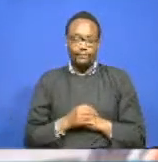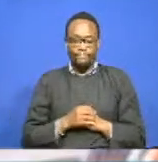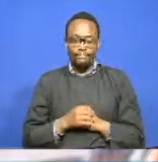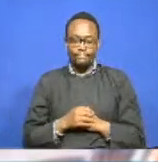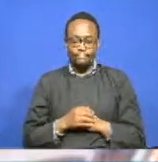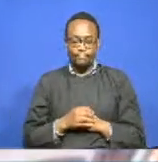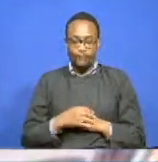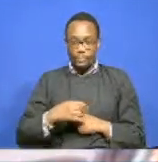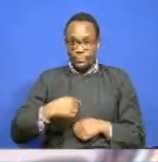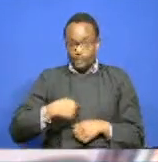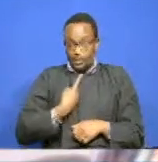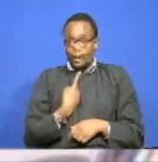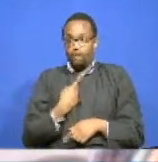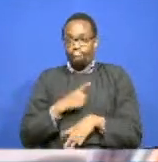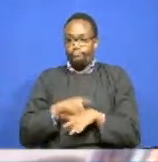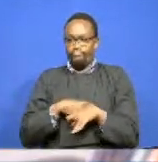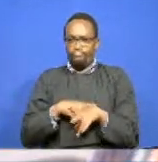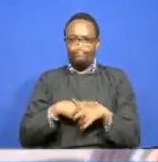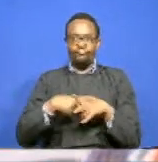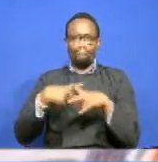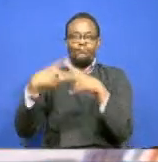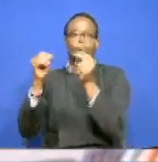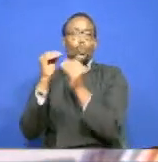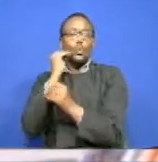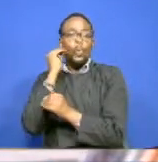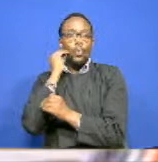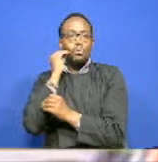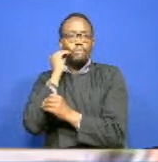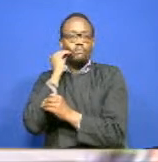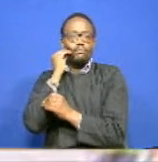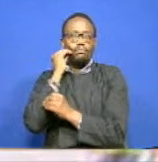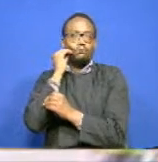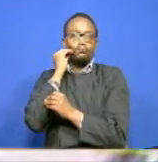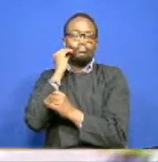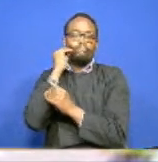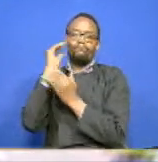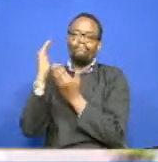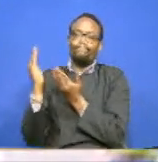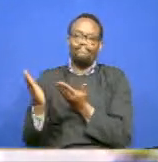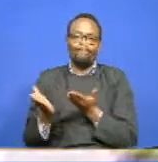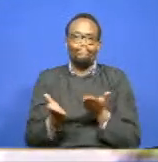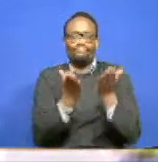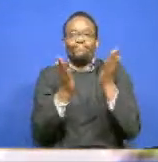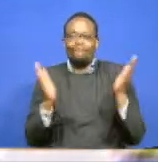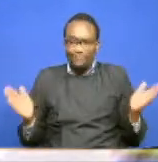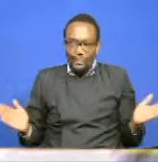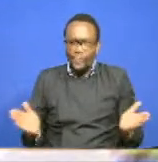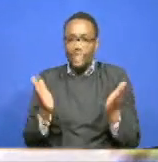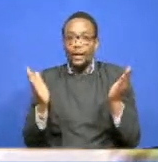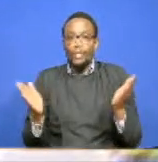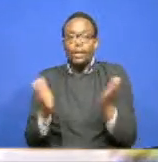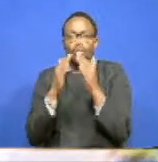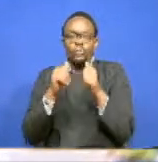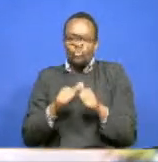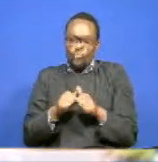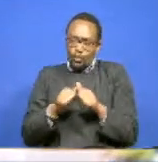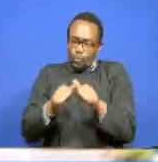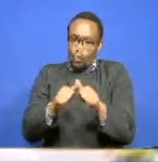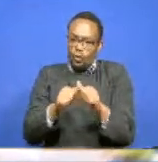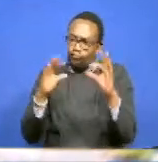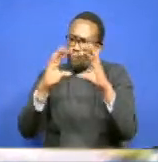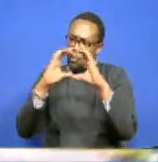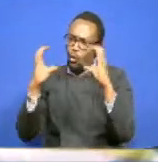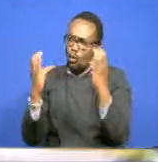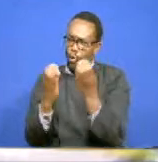As I live, I exhort you to continue as a loving community of